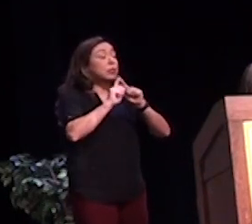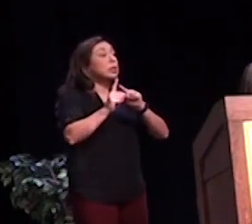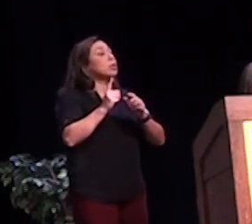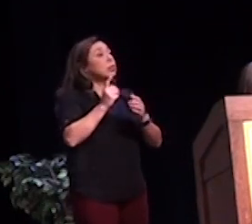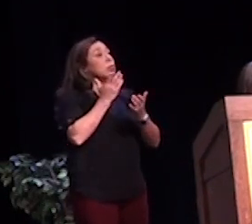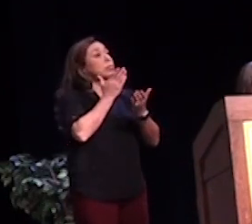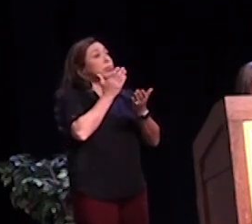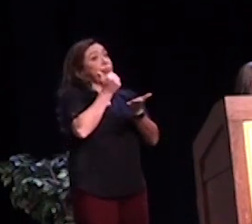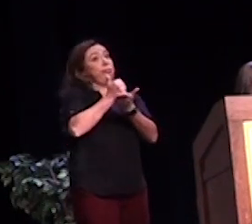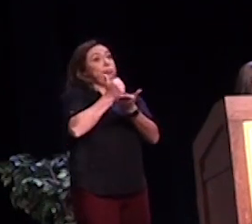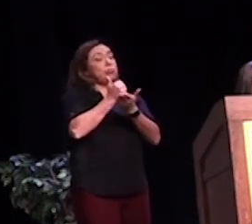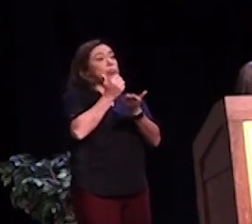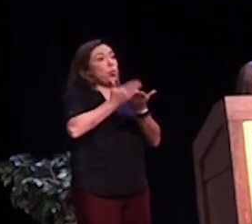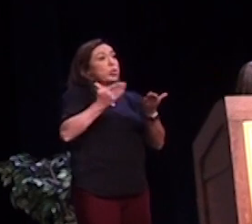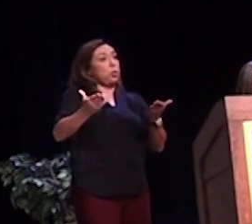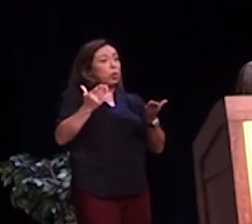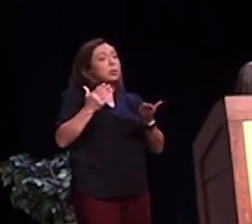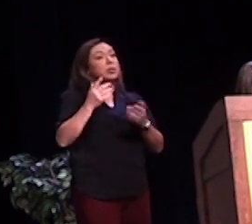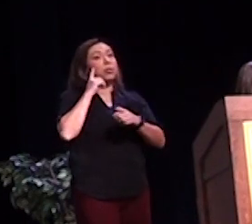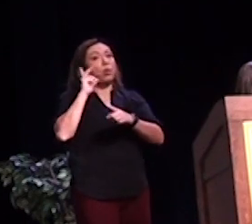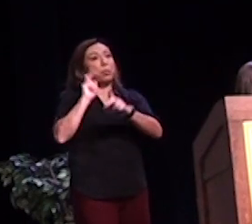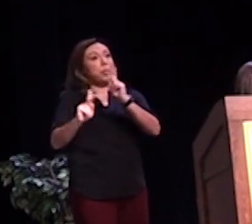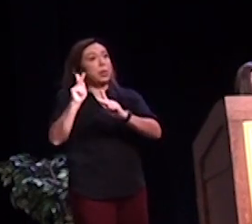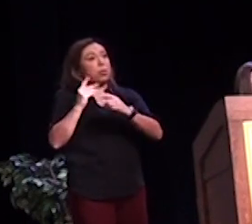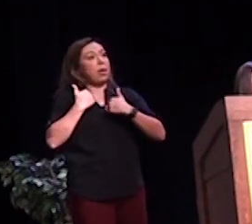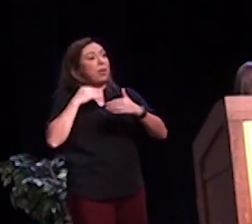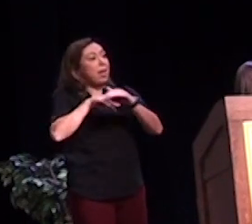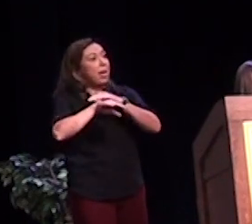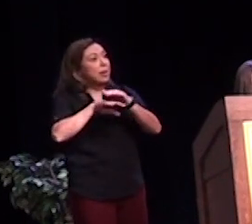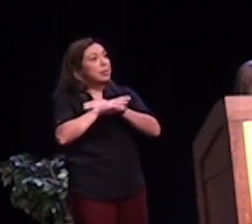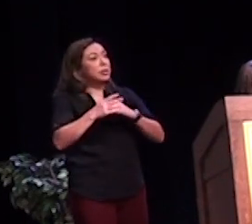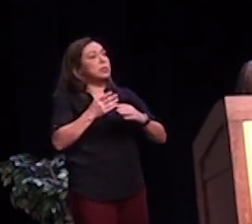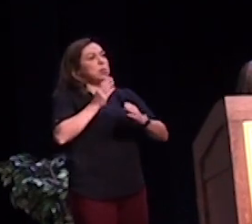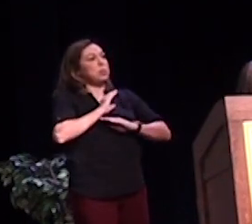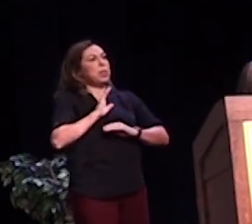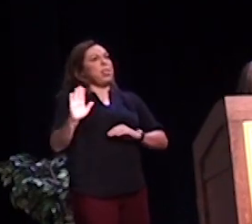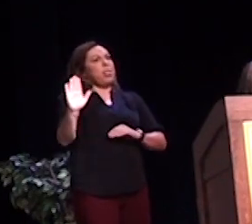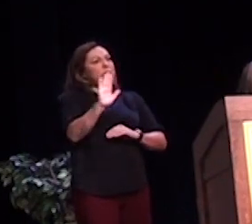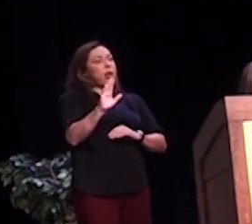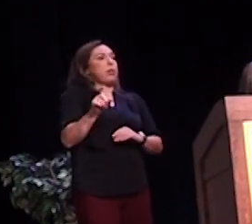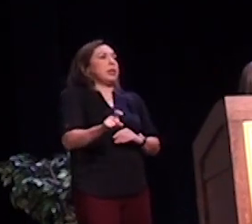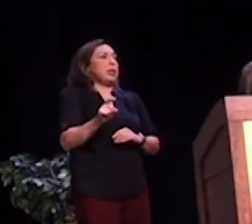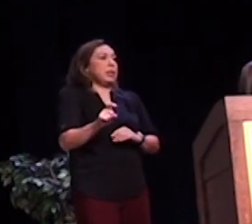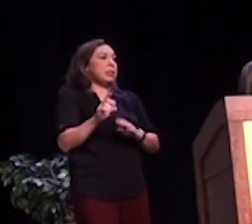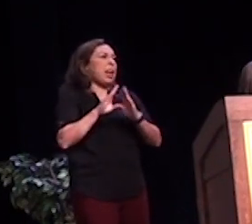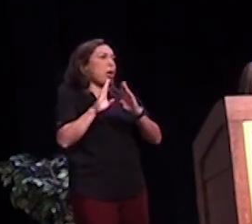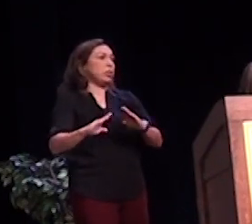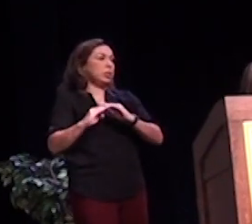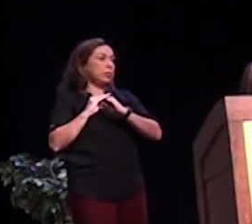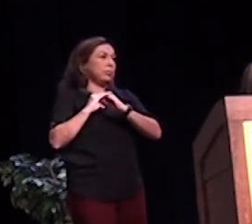really help our citizens create access and meet their housing stability needs.